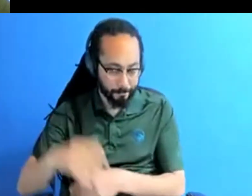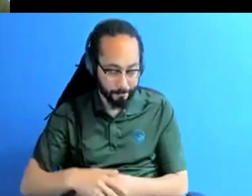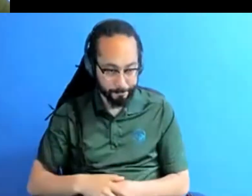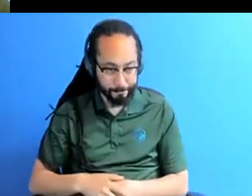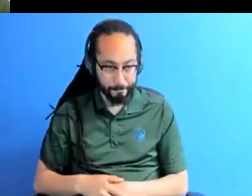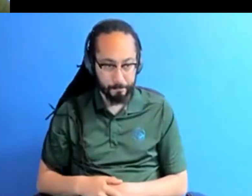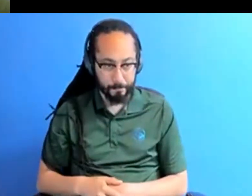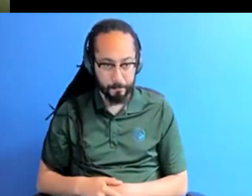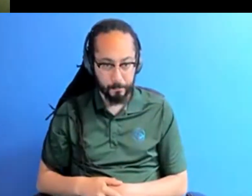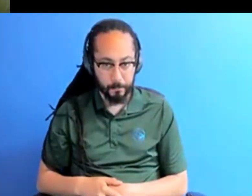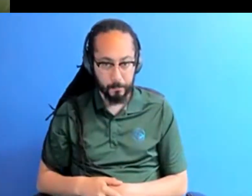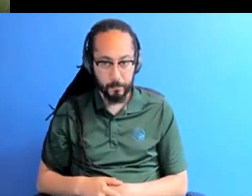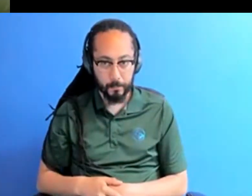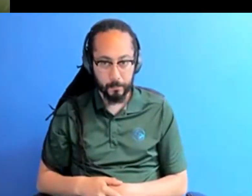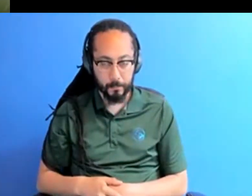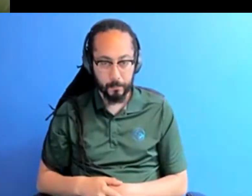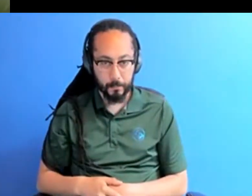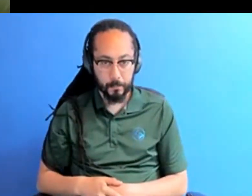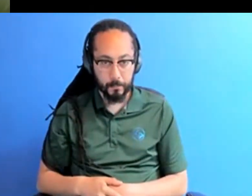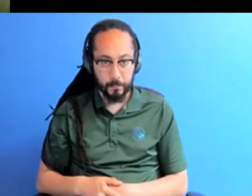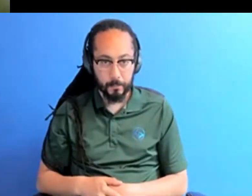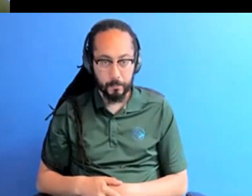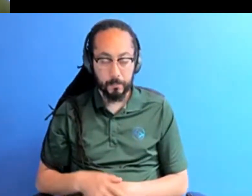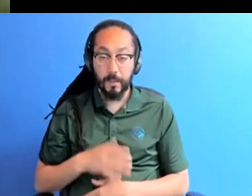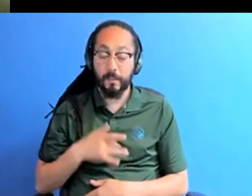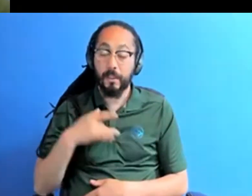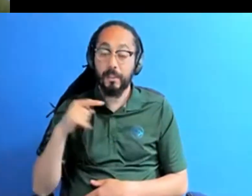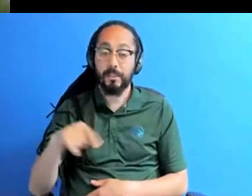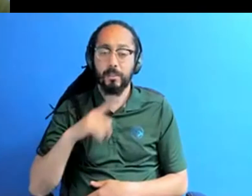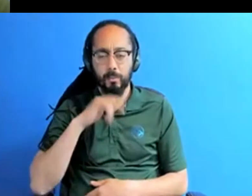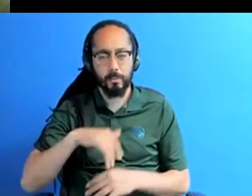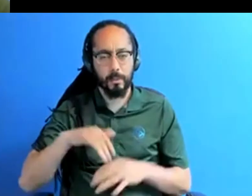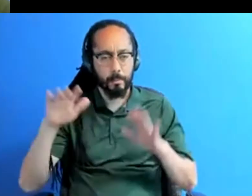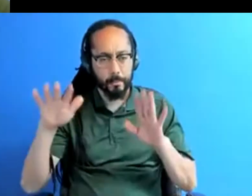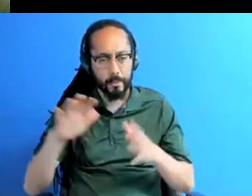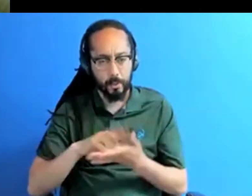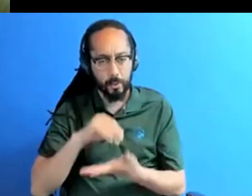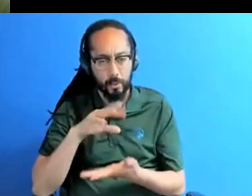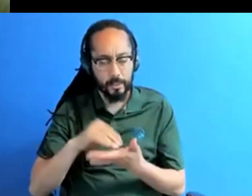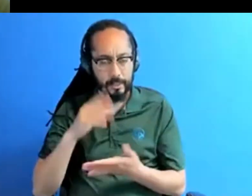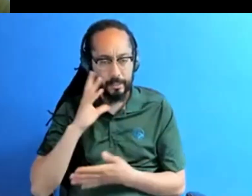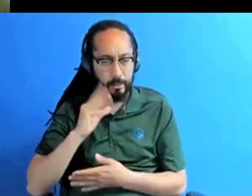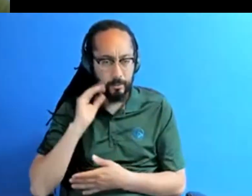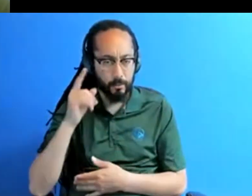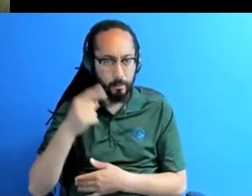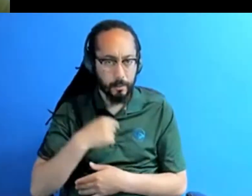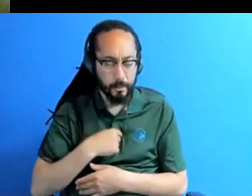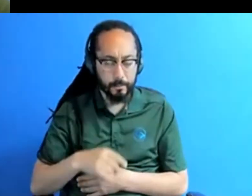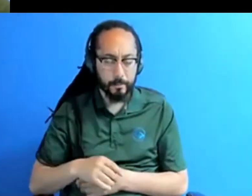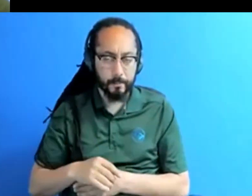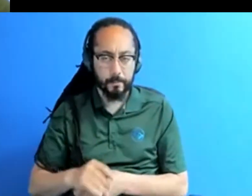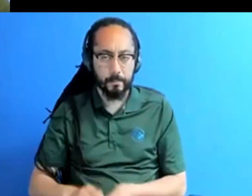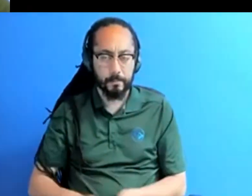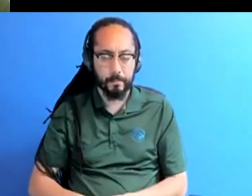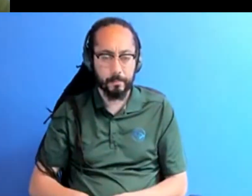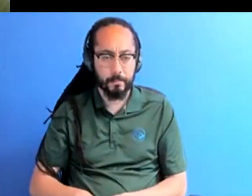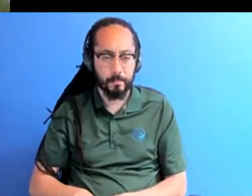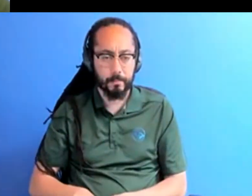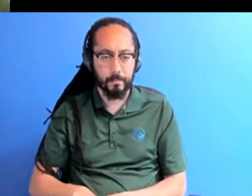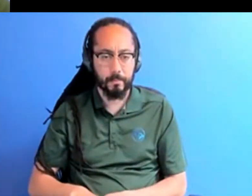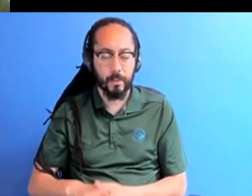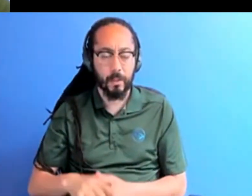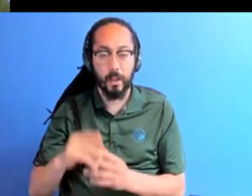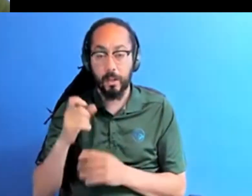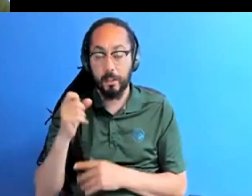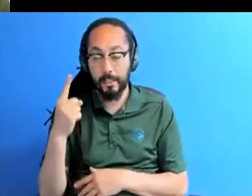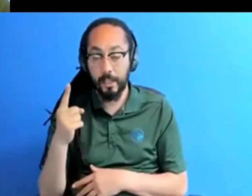been an amazing learning experience as well for me, in understanding arts organizations and